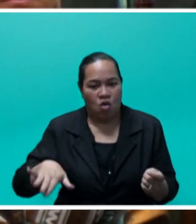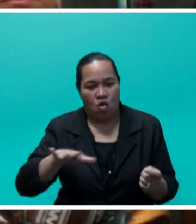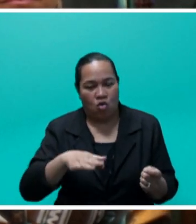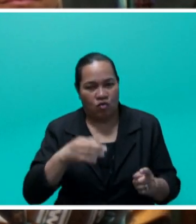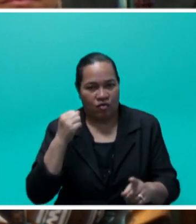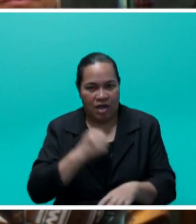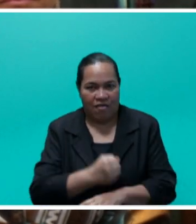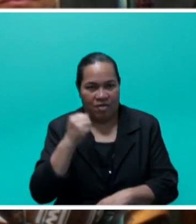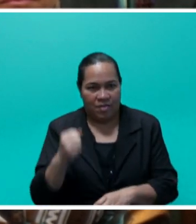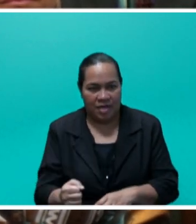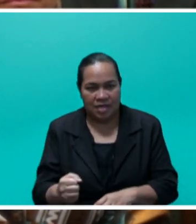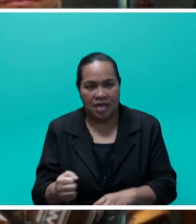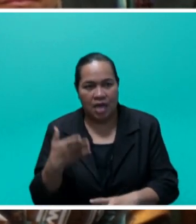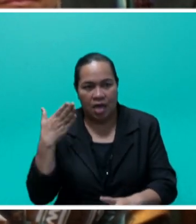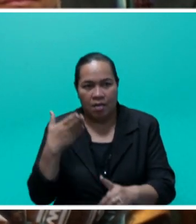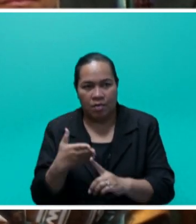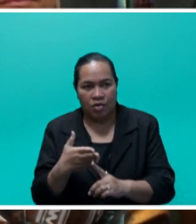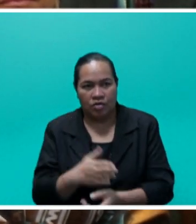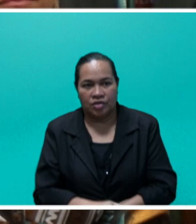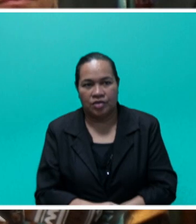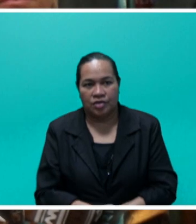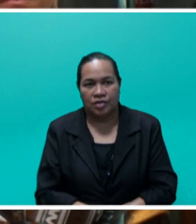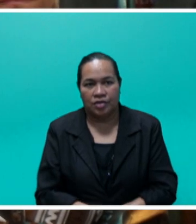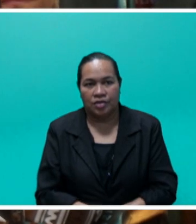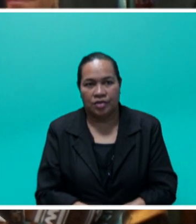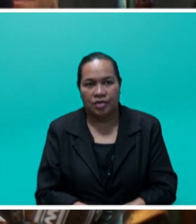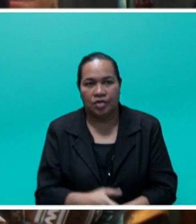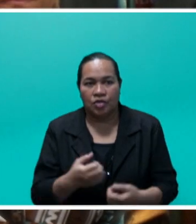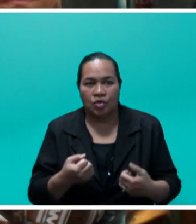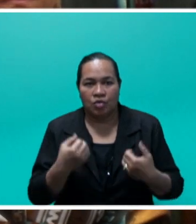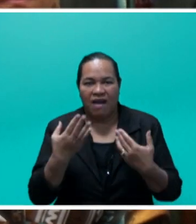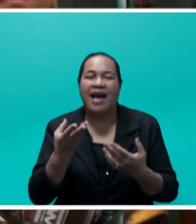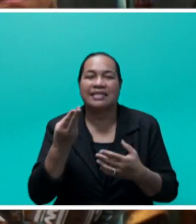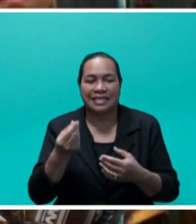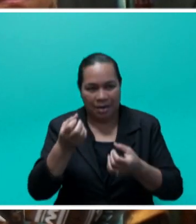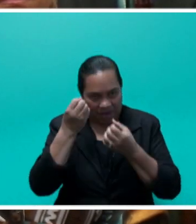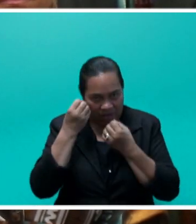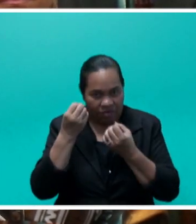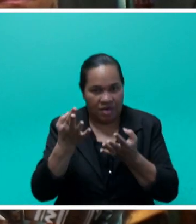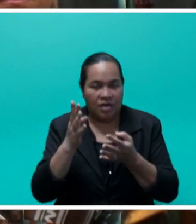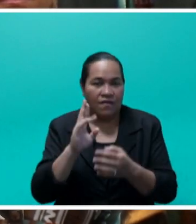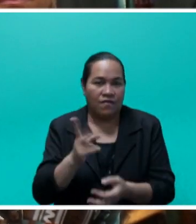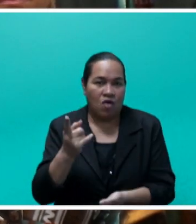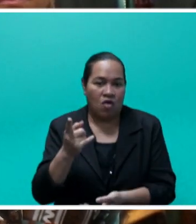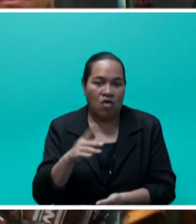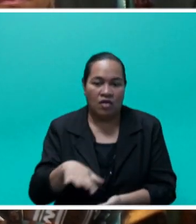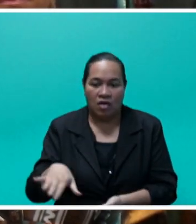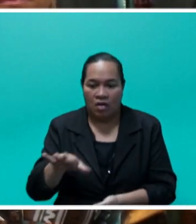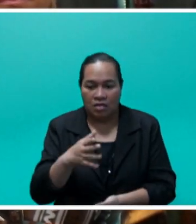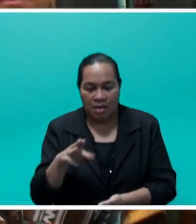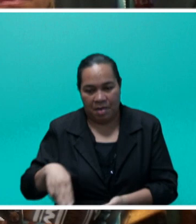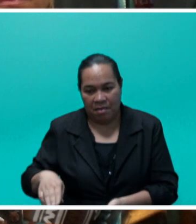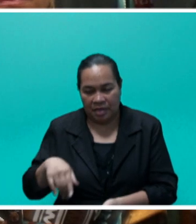approach, would provide some information for the honourable members in this